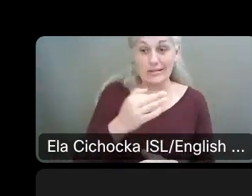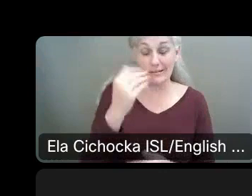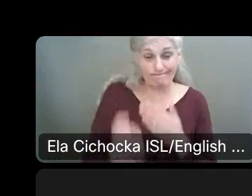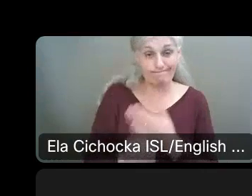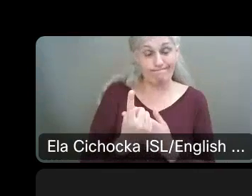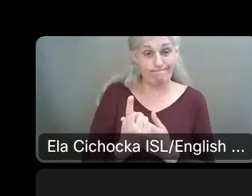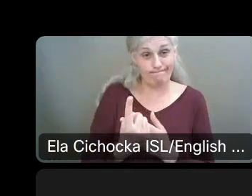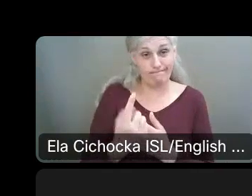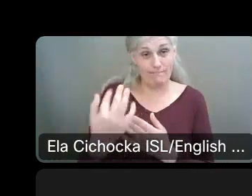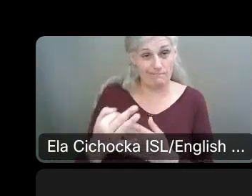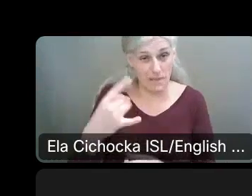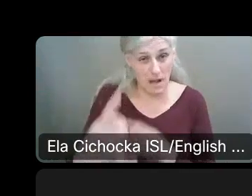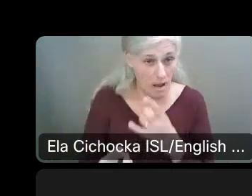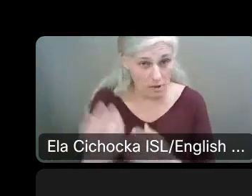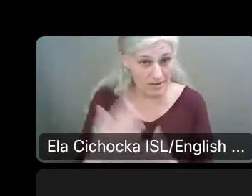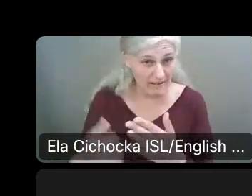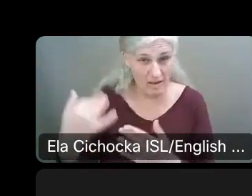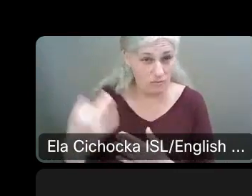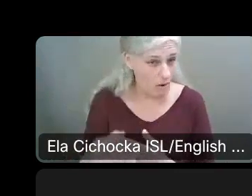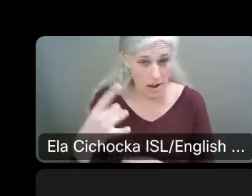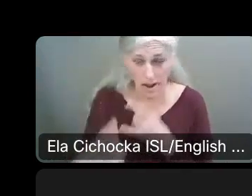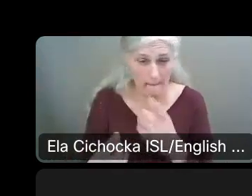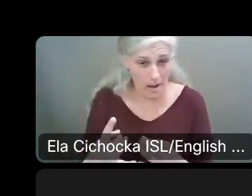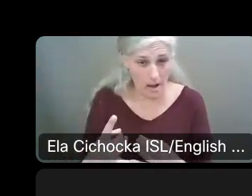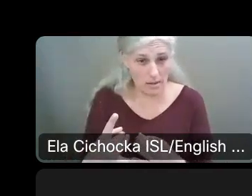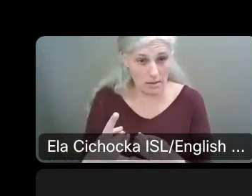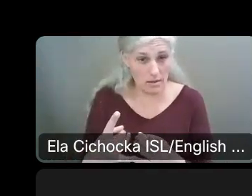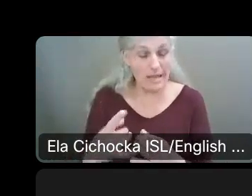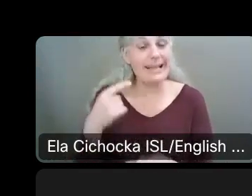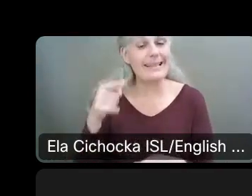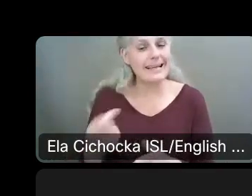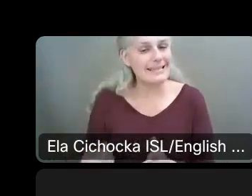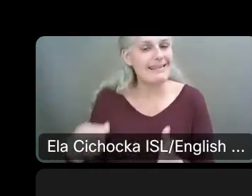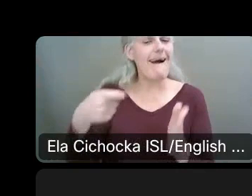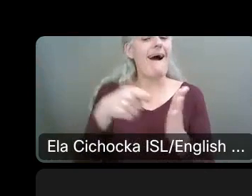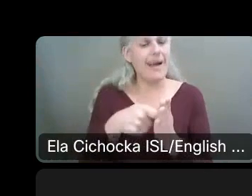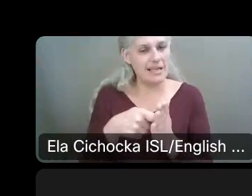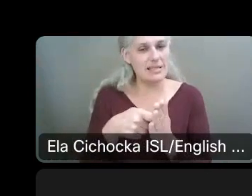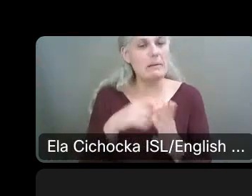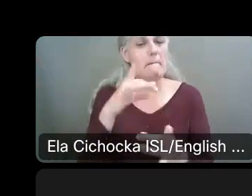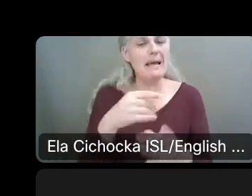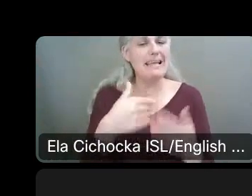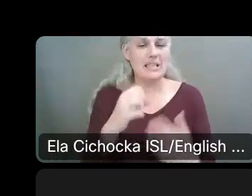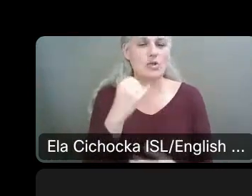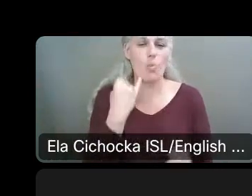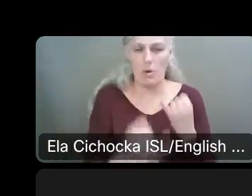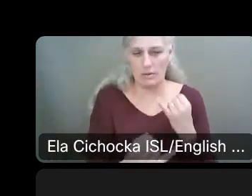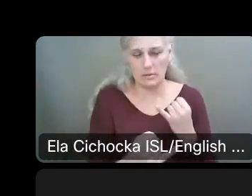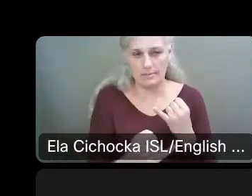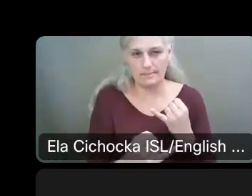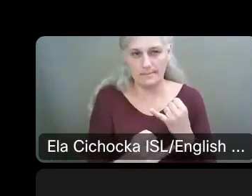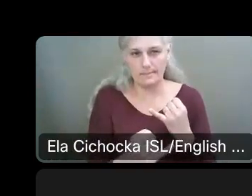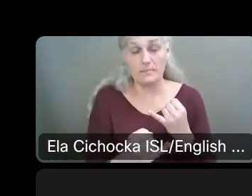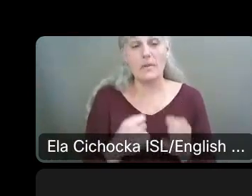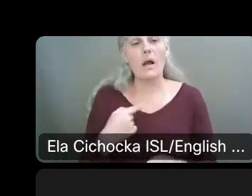wrong and then the conversations go wrong, that just adds to the whole injury. And so, you know, I am